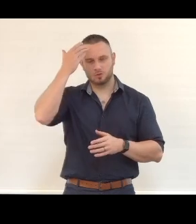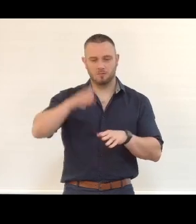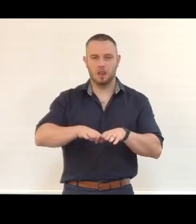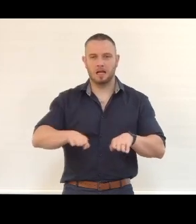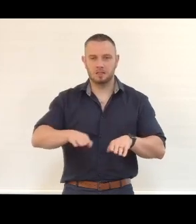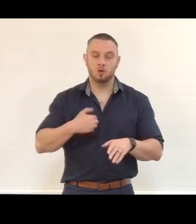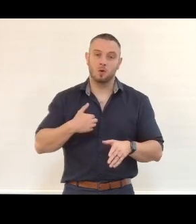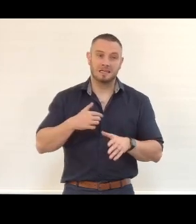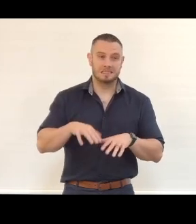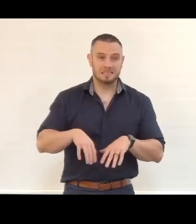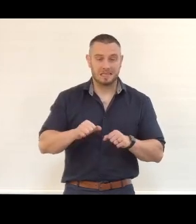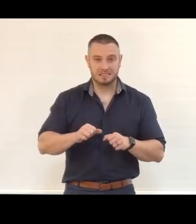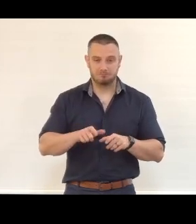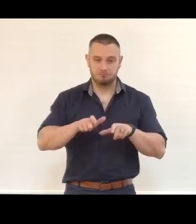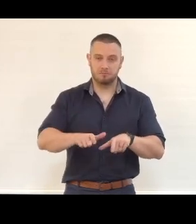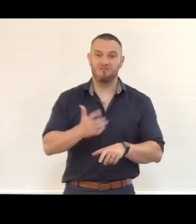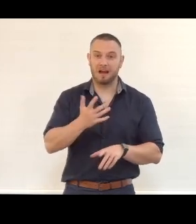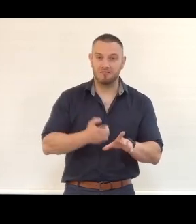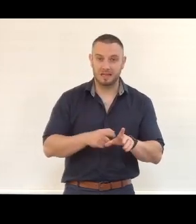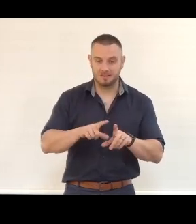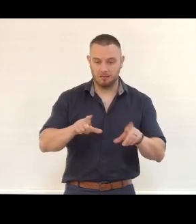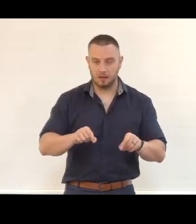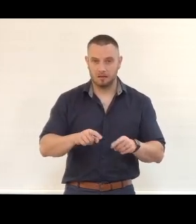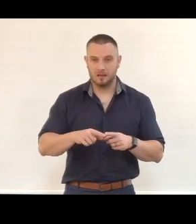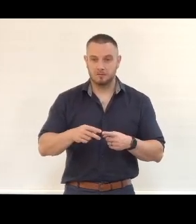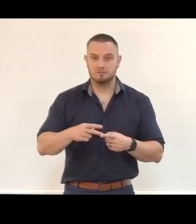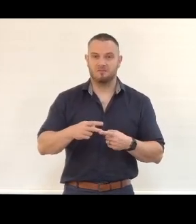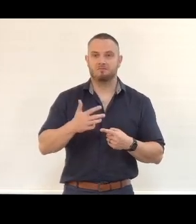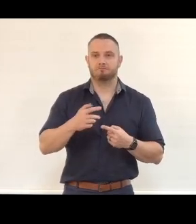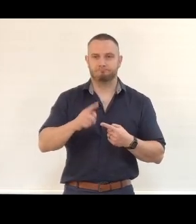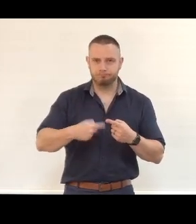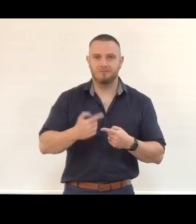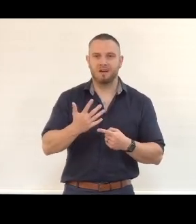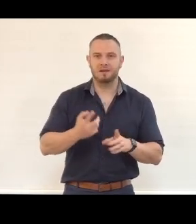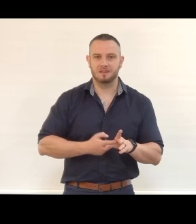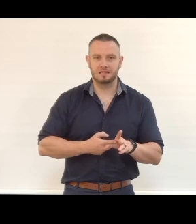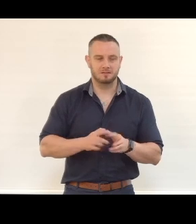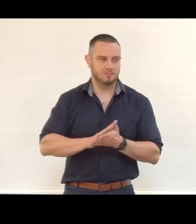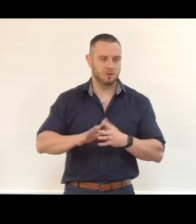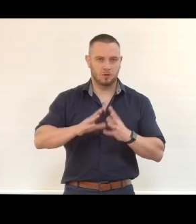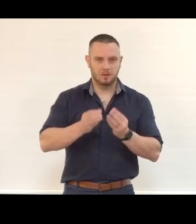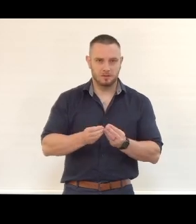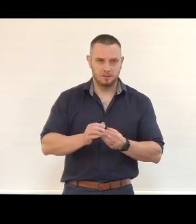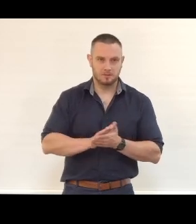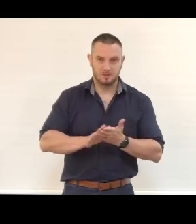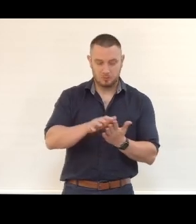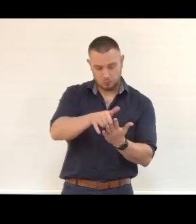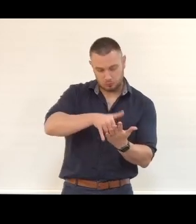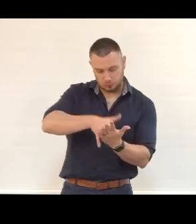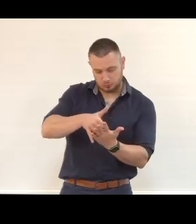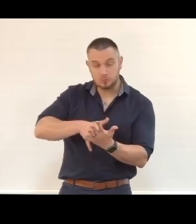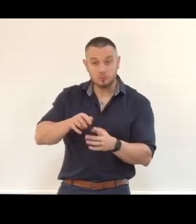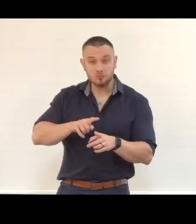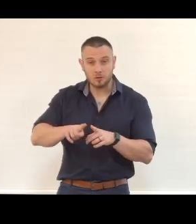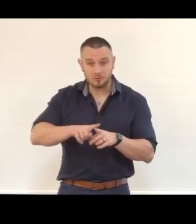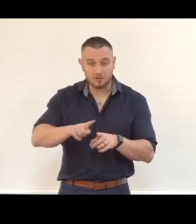they started with a permit of 5 years. Then they were able to renew it for another 5 years. We filed every single document. We tried everything we